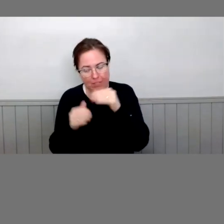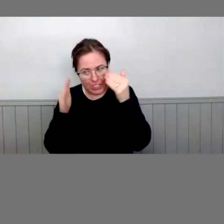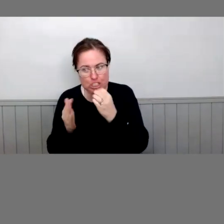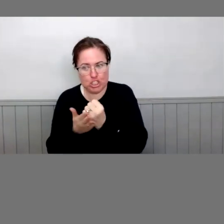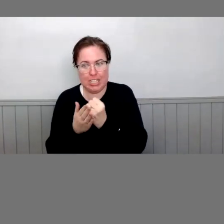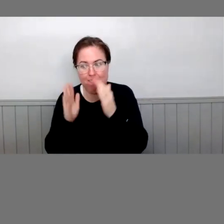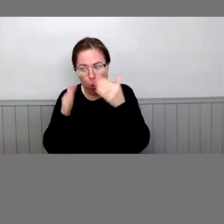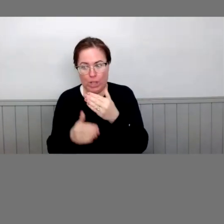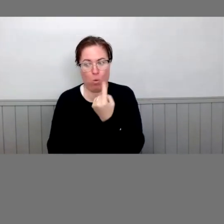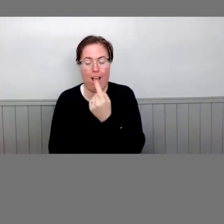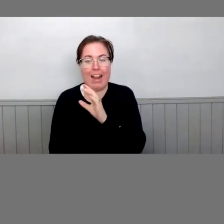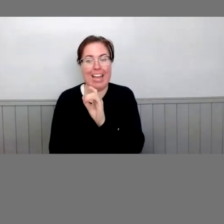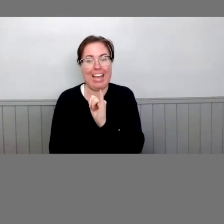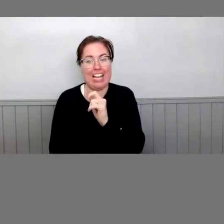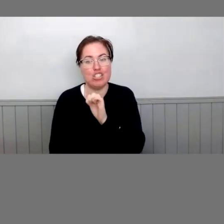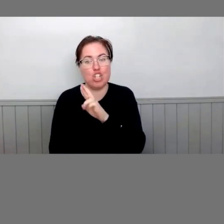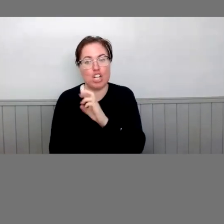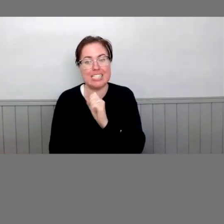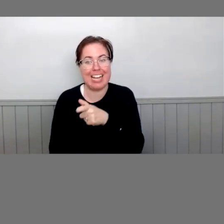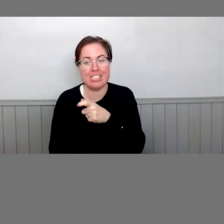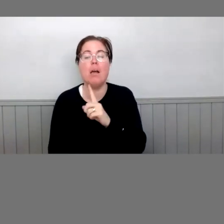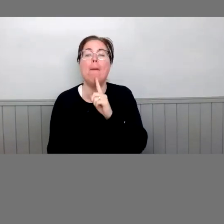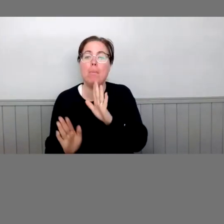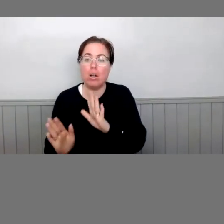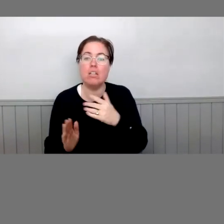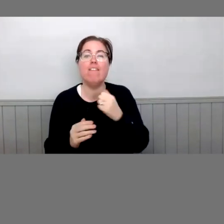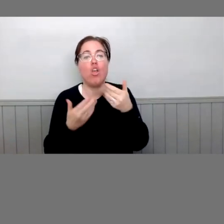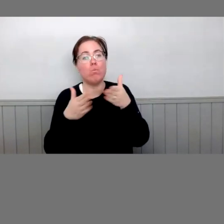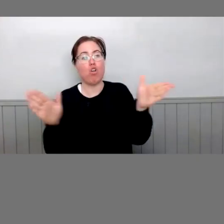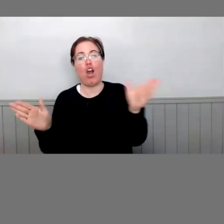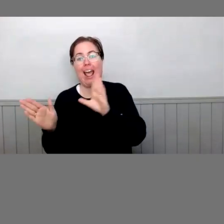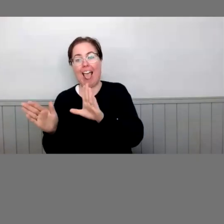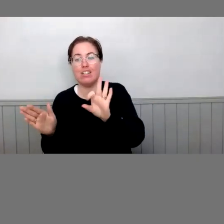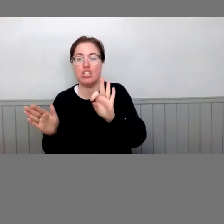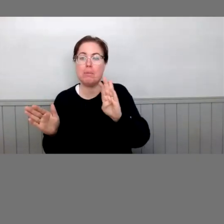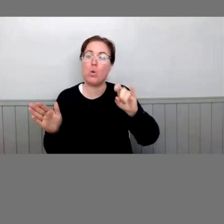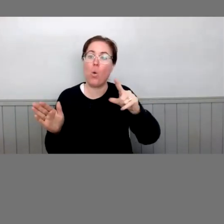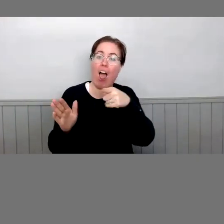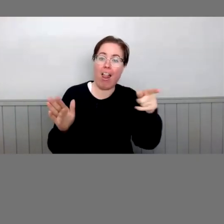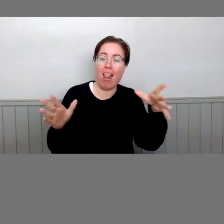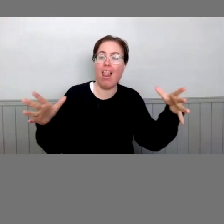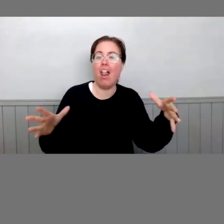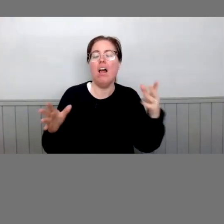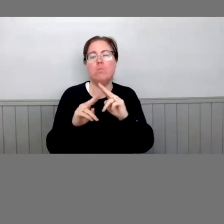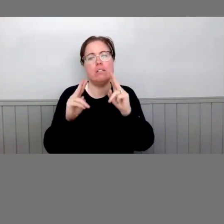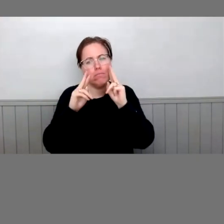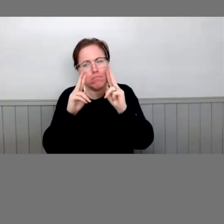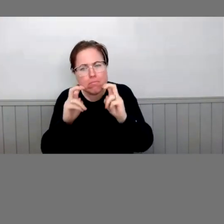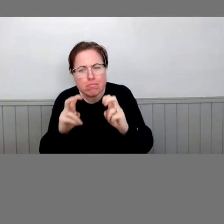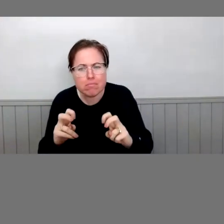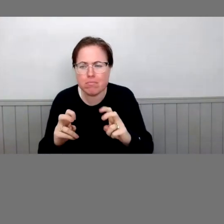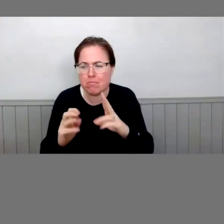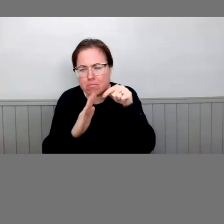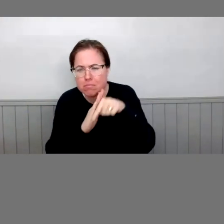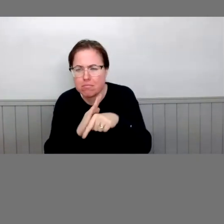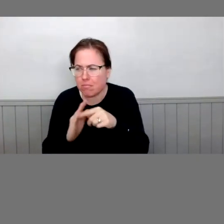the more broad kind of LGBTQIA plus people, we didn't go into depth, I suppose, of dissecting the